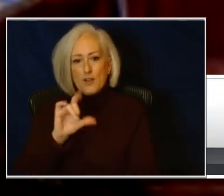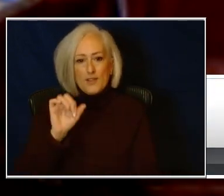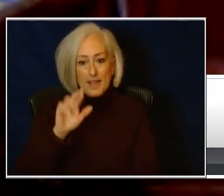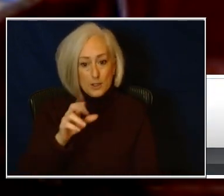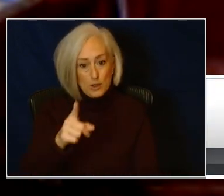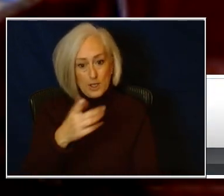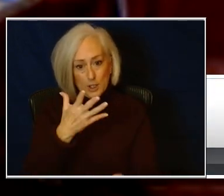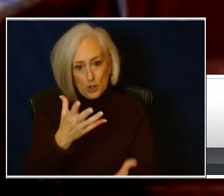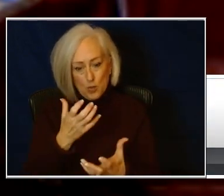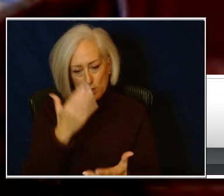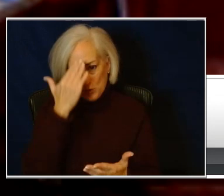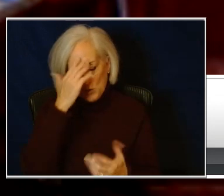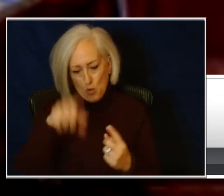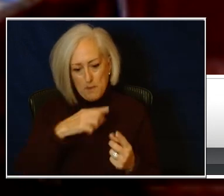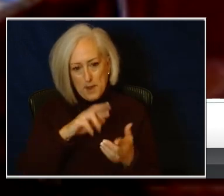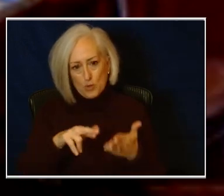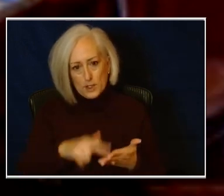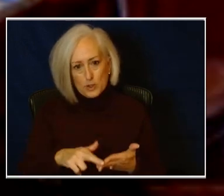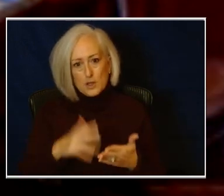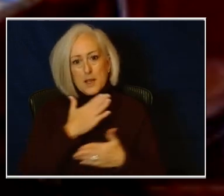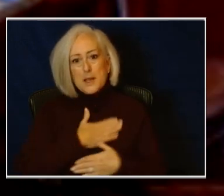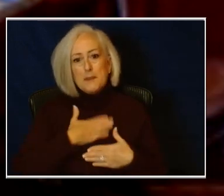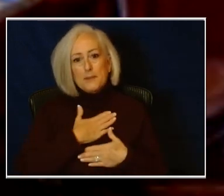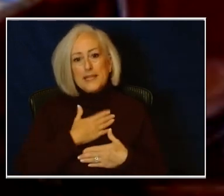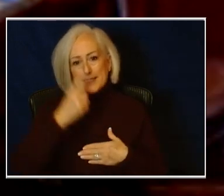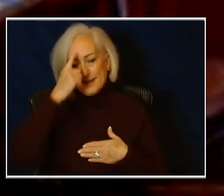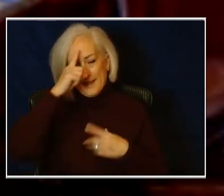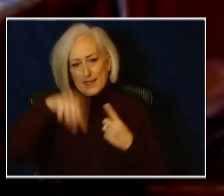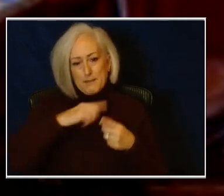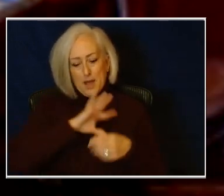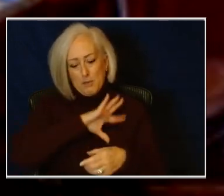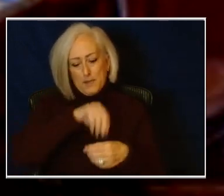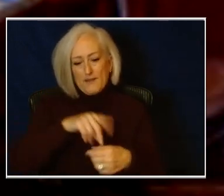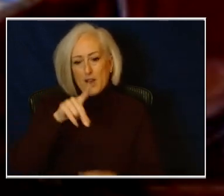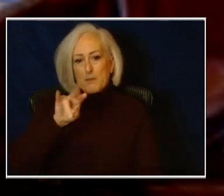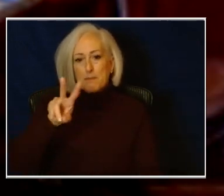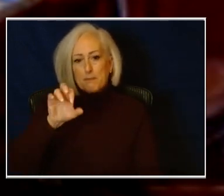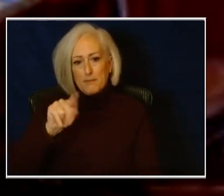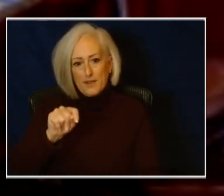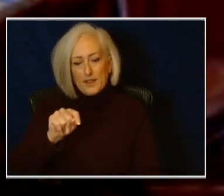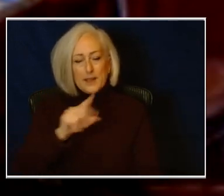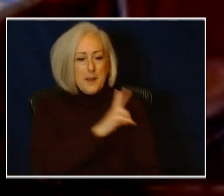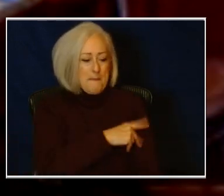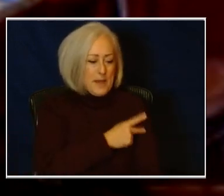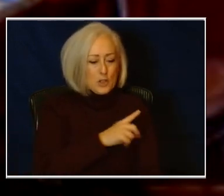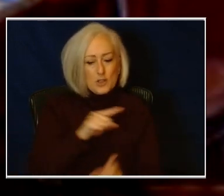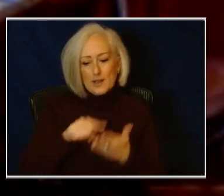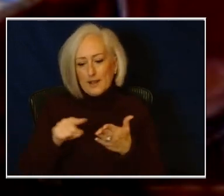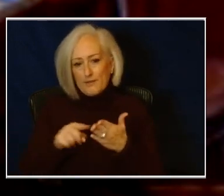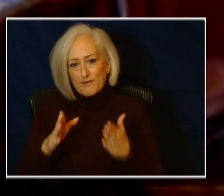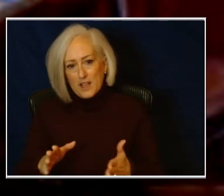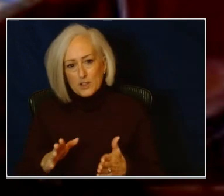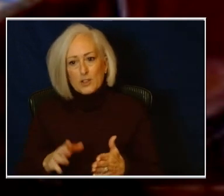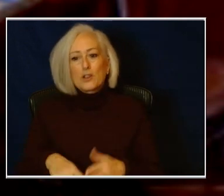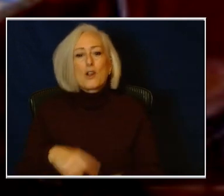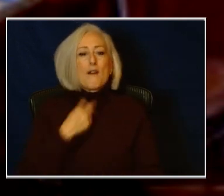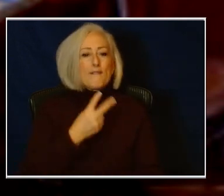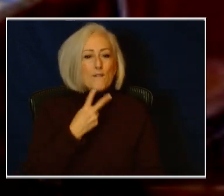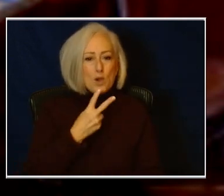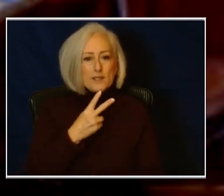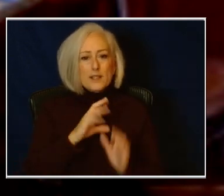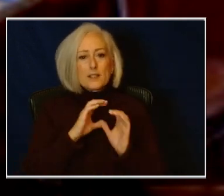in research, please consider getting involved in PIVOT, which is Patient and Investigator Voices organizing